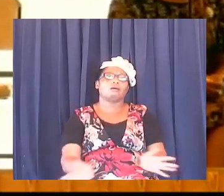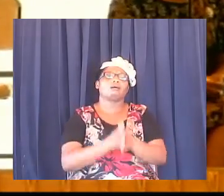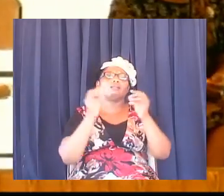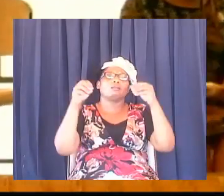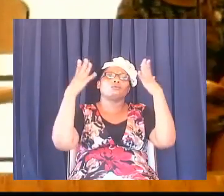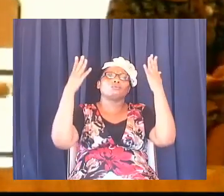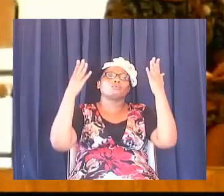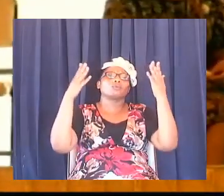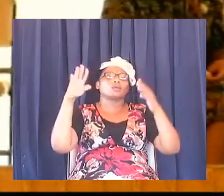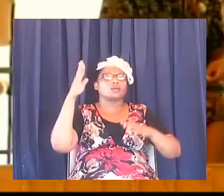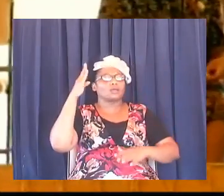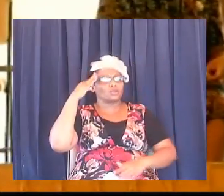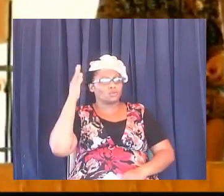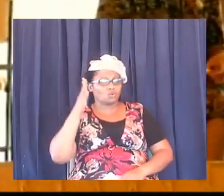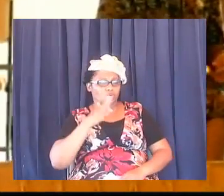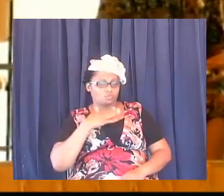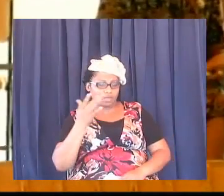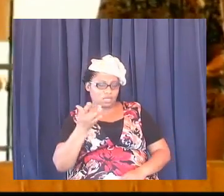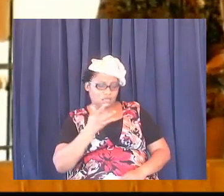Hallelujah, Jesus.